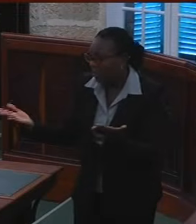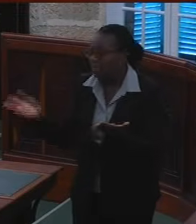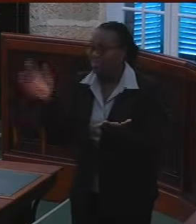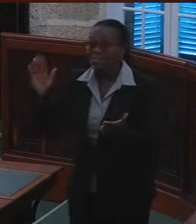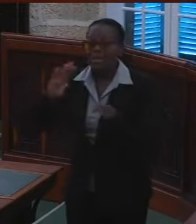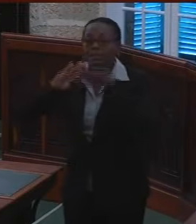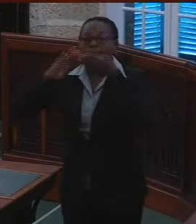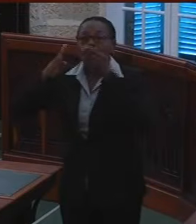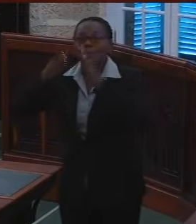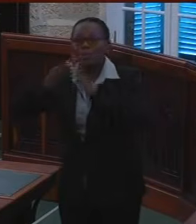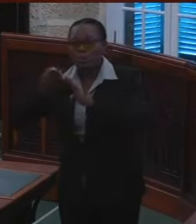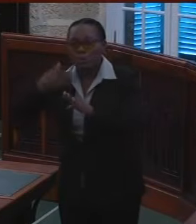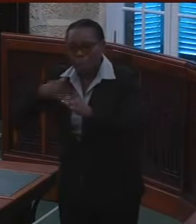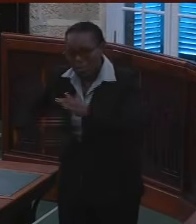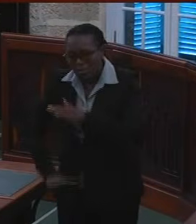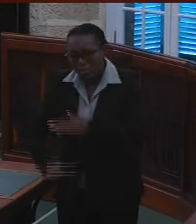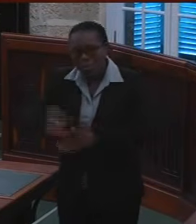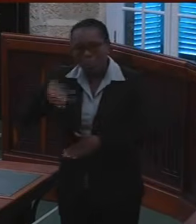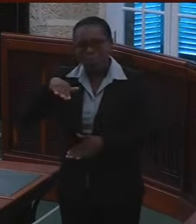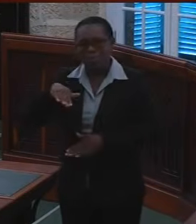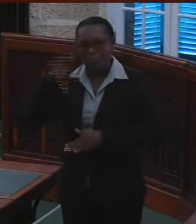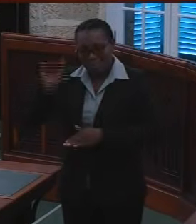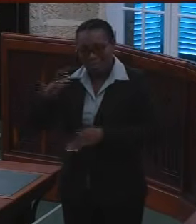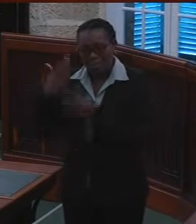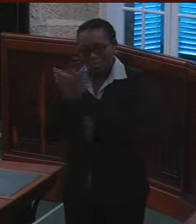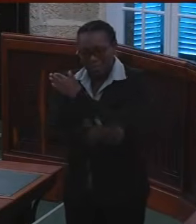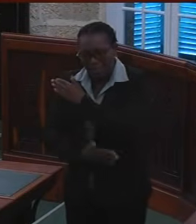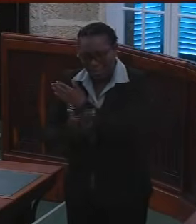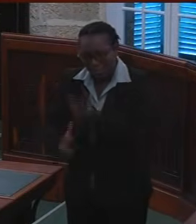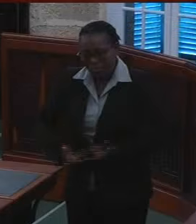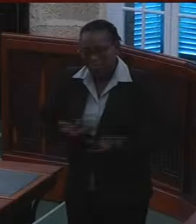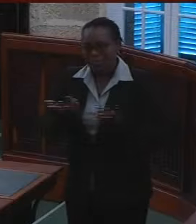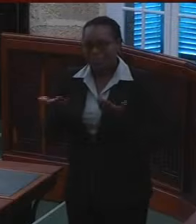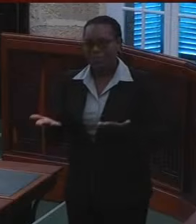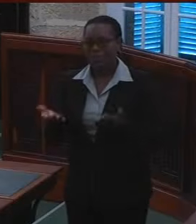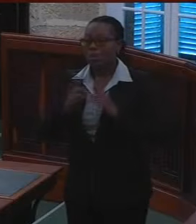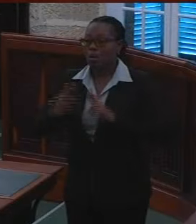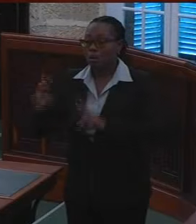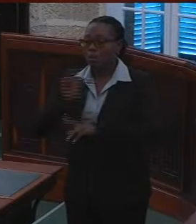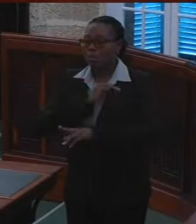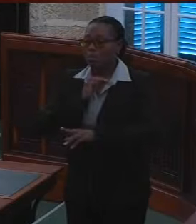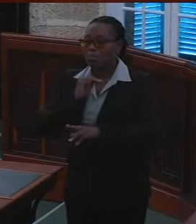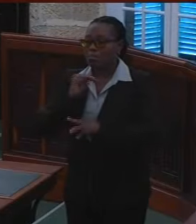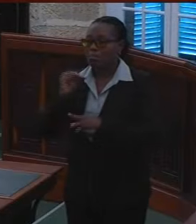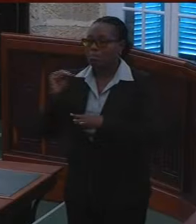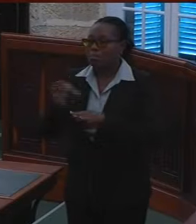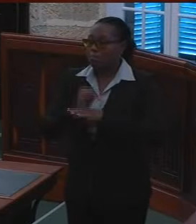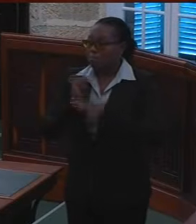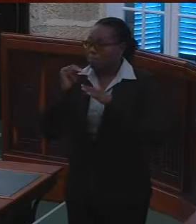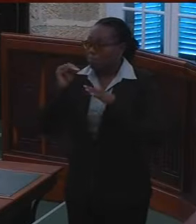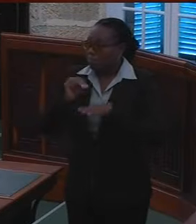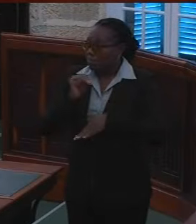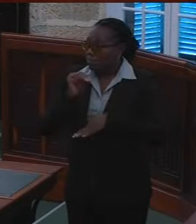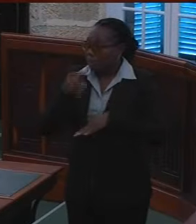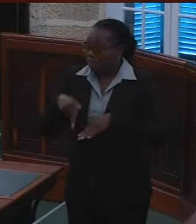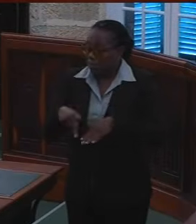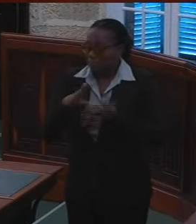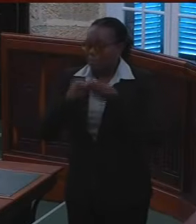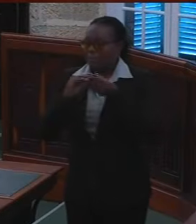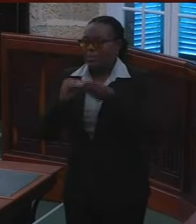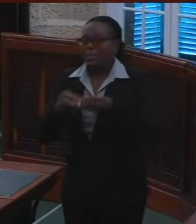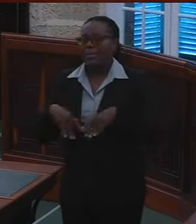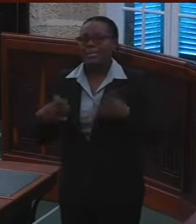country that we live in, Mr. Speaker, sir. The Honourable Minister made the point, and I have to concur, that it is almost